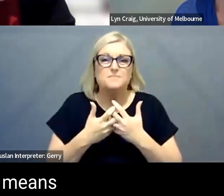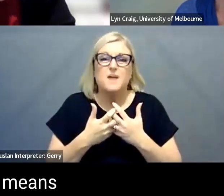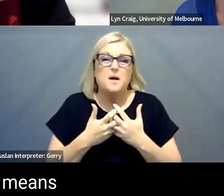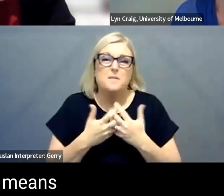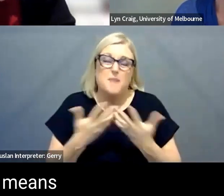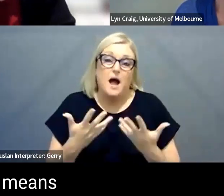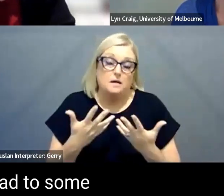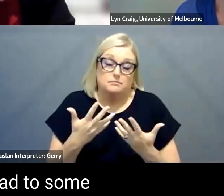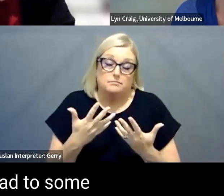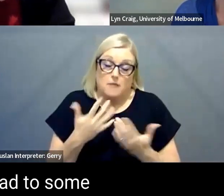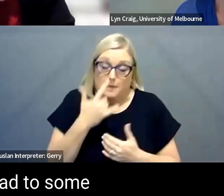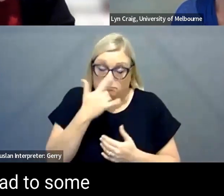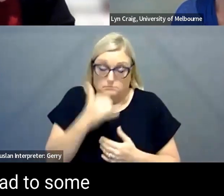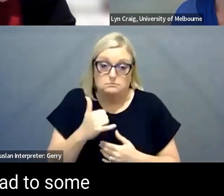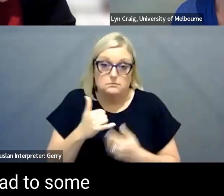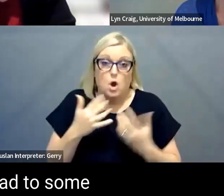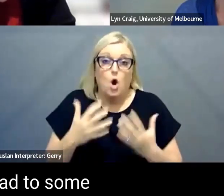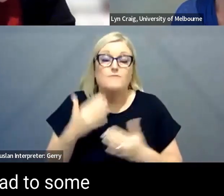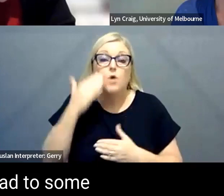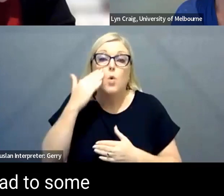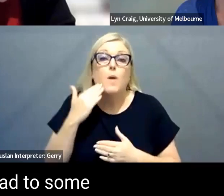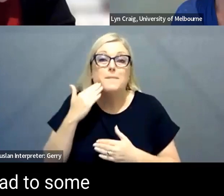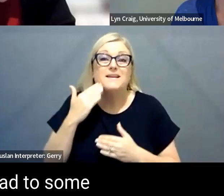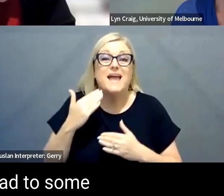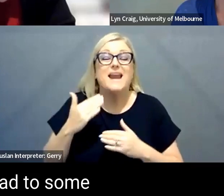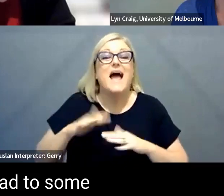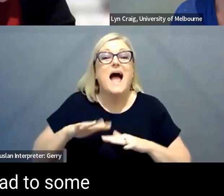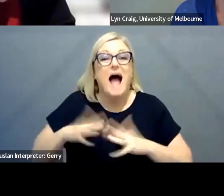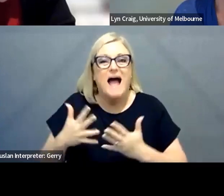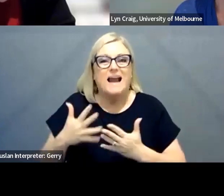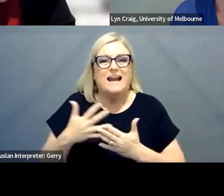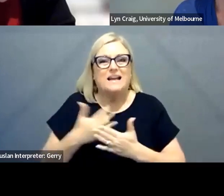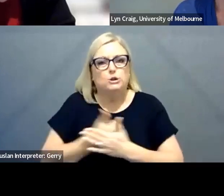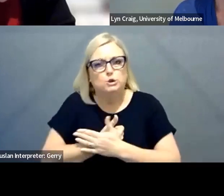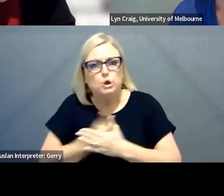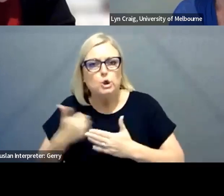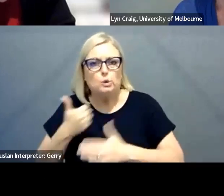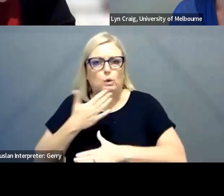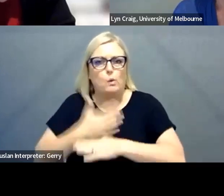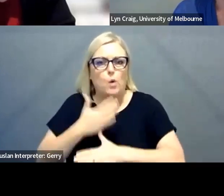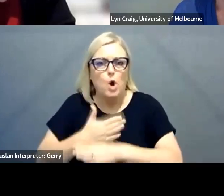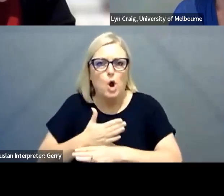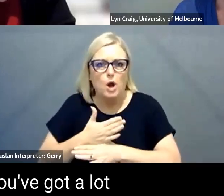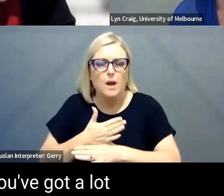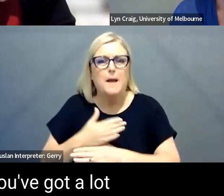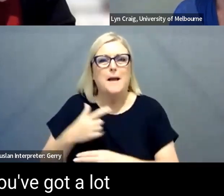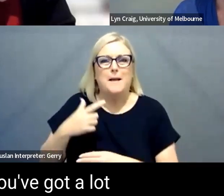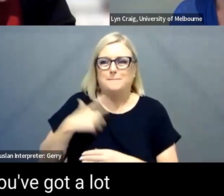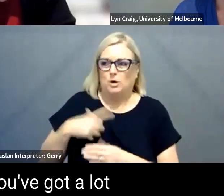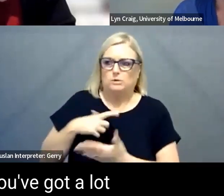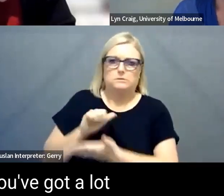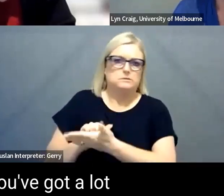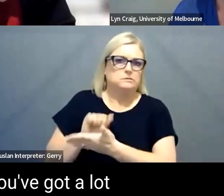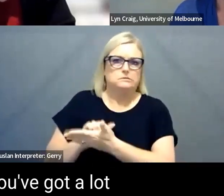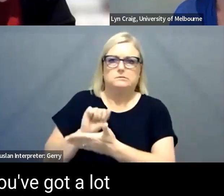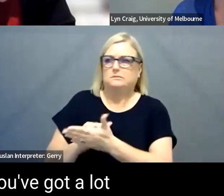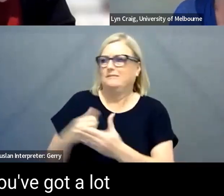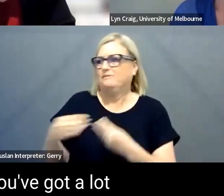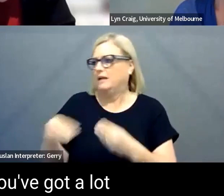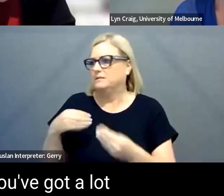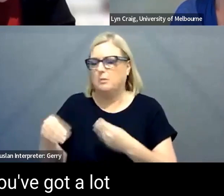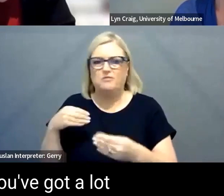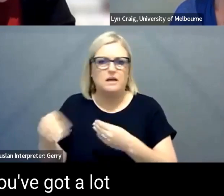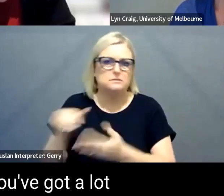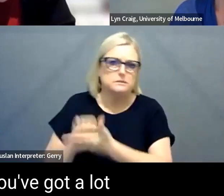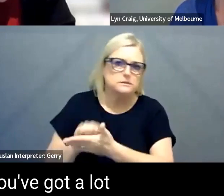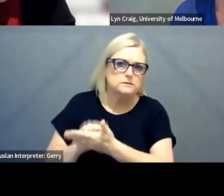really insecure incomes, which can lead to some of the financial stress that Natalie was talking about. Lisa, I'm sure you've got a lot